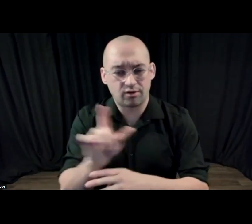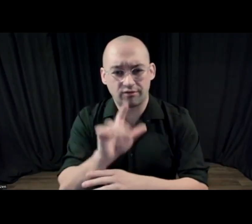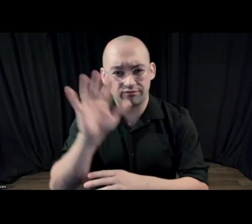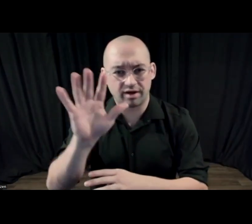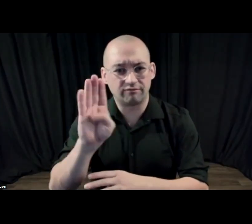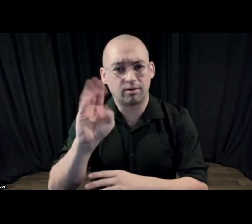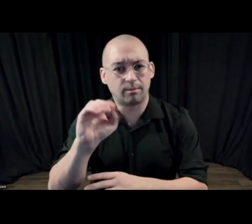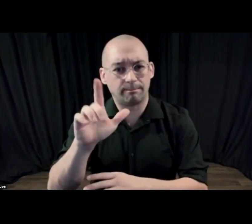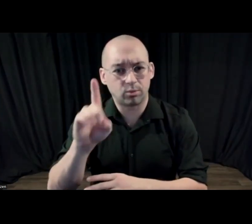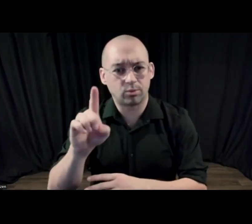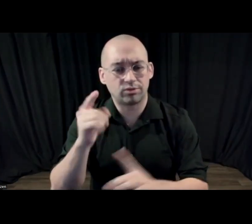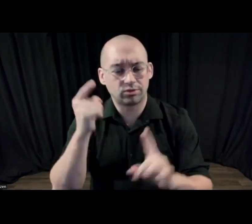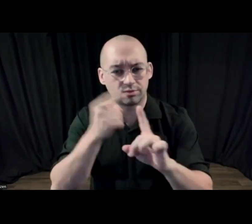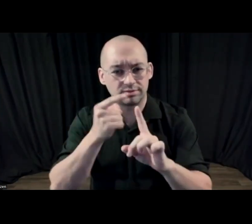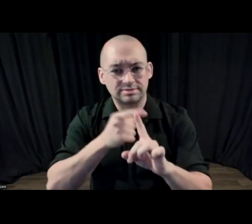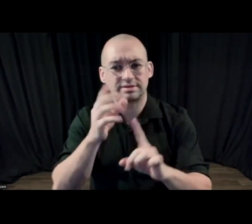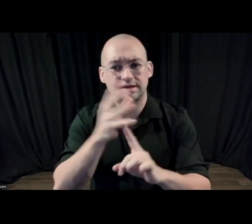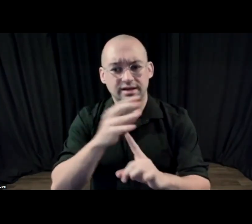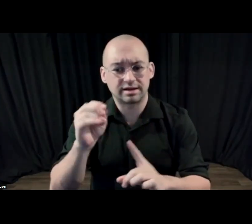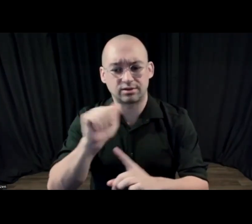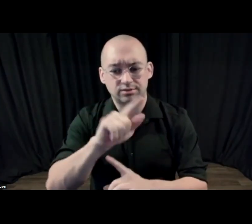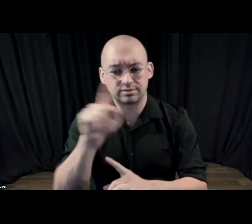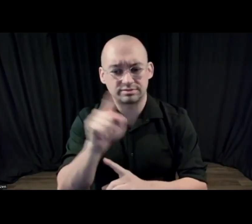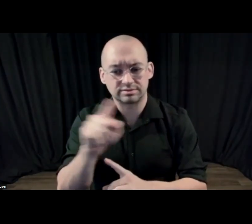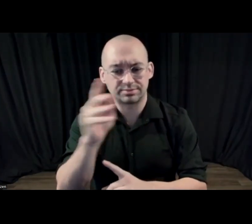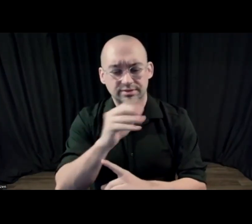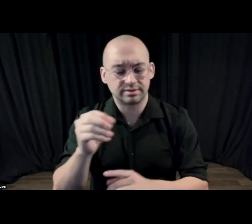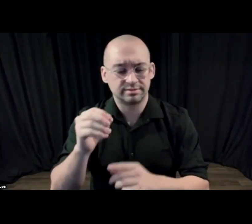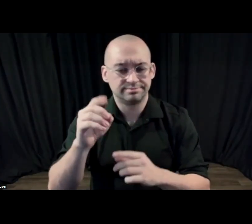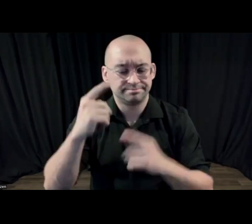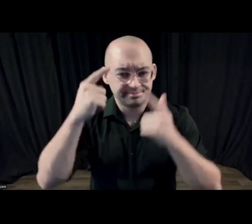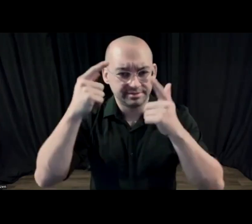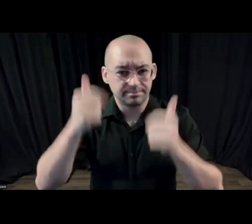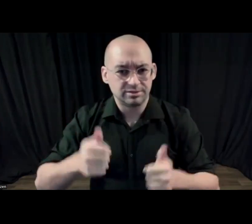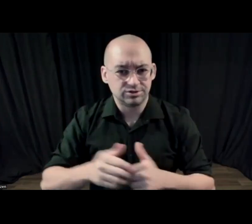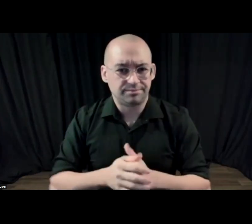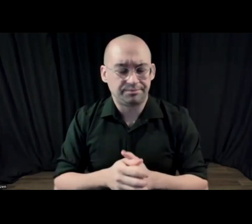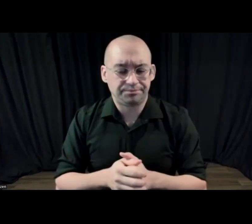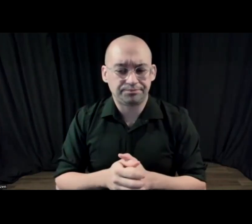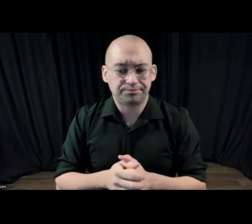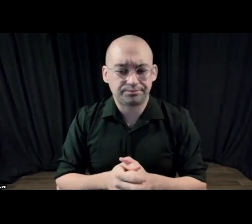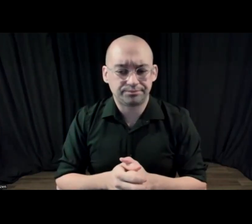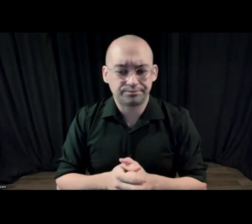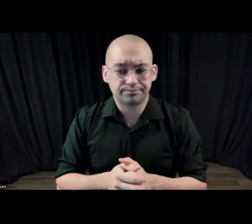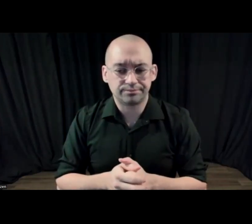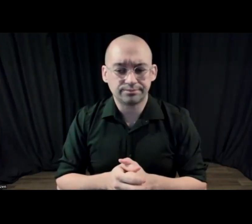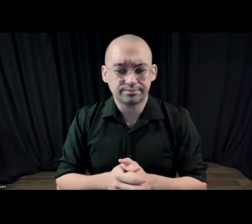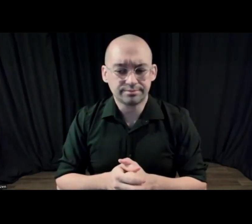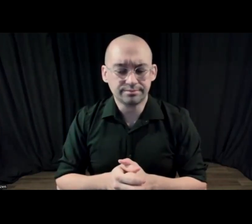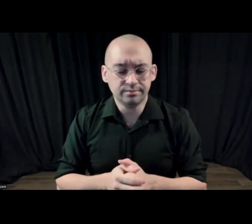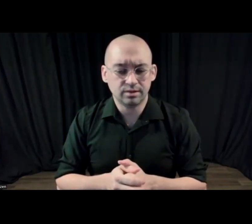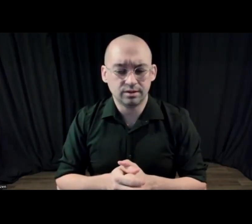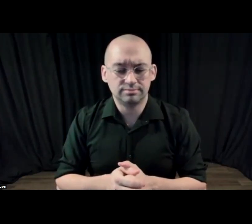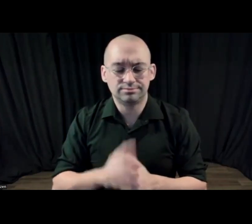does Alzheimer's and dementia. And the example that you just shared, thank you for that, really